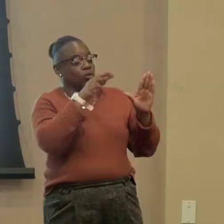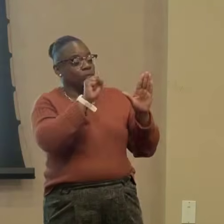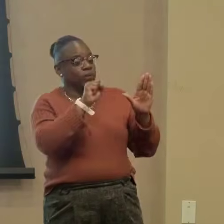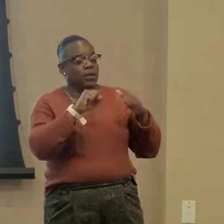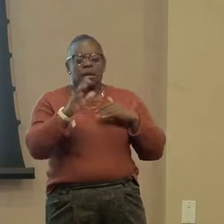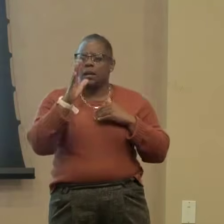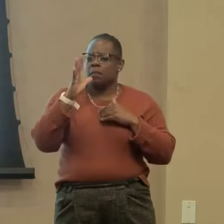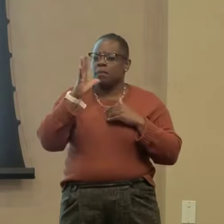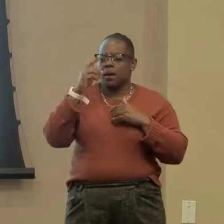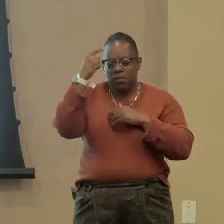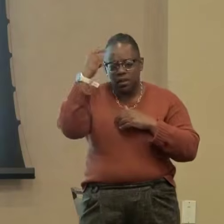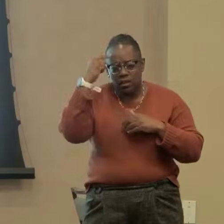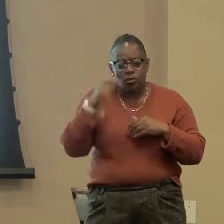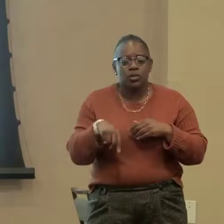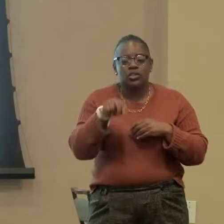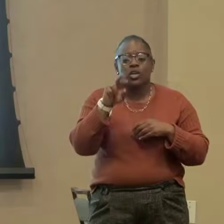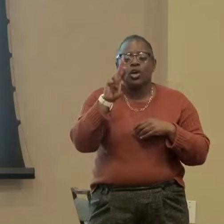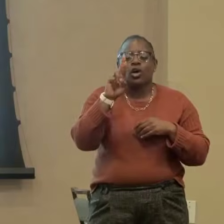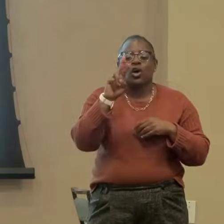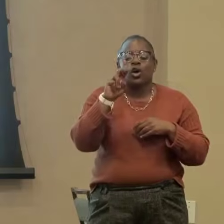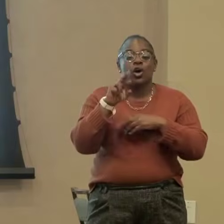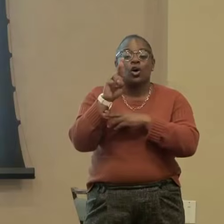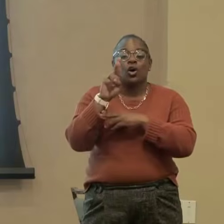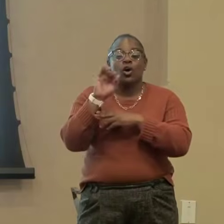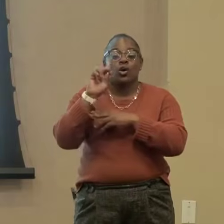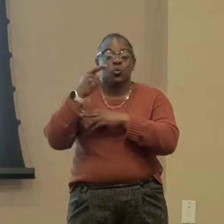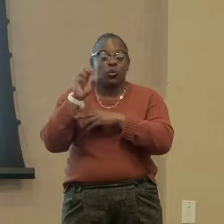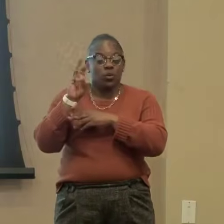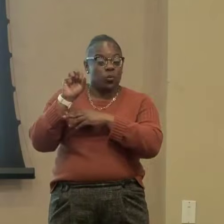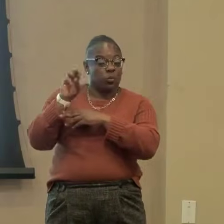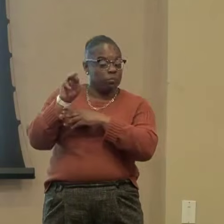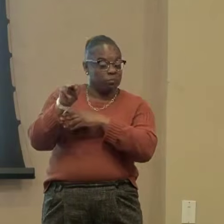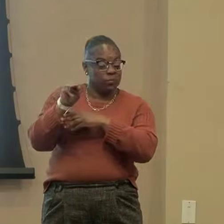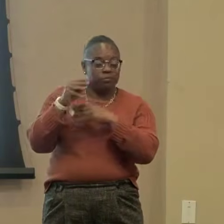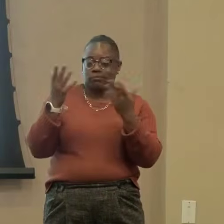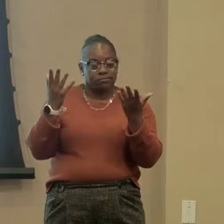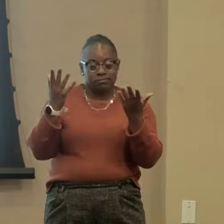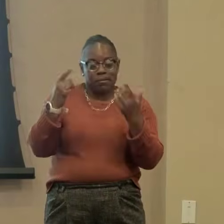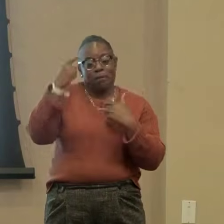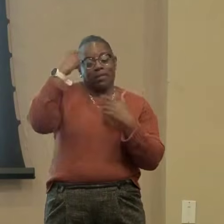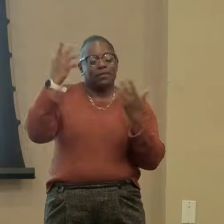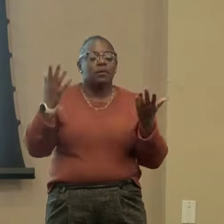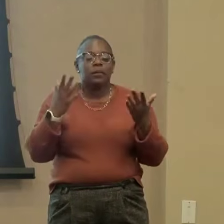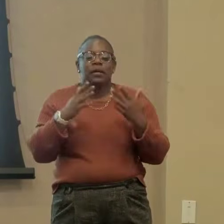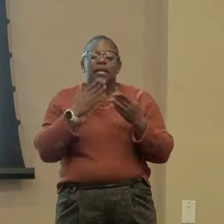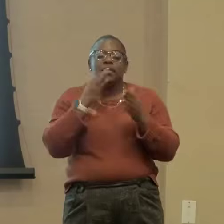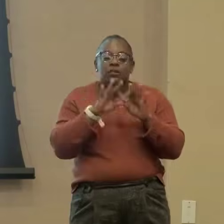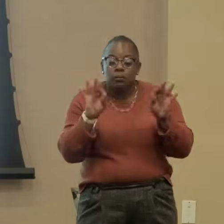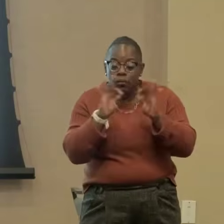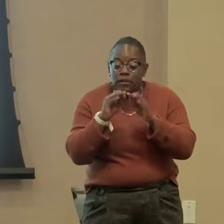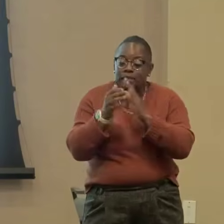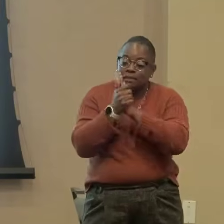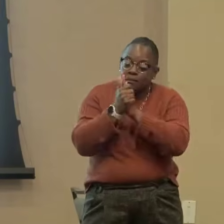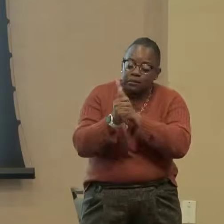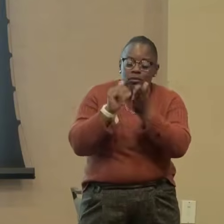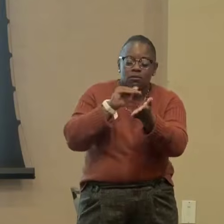and mom thought it was ringworm, literally last week. So it's important to have a trained dermatologist evaluate